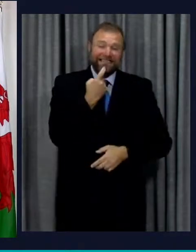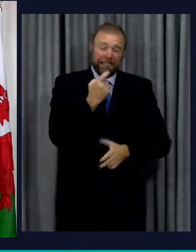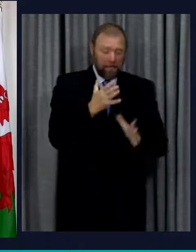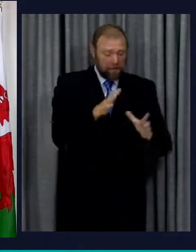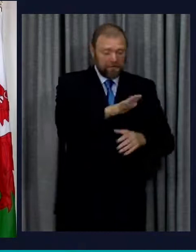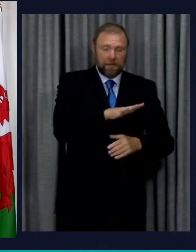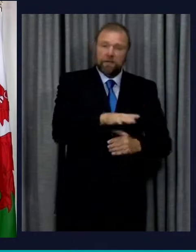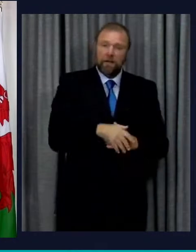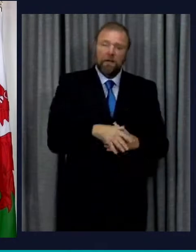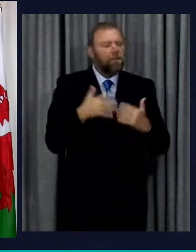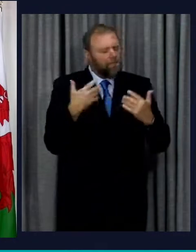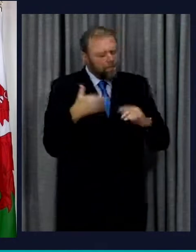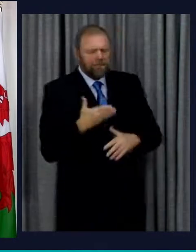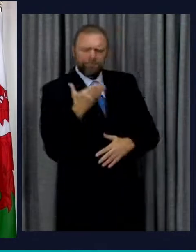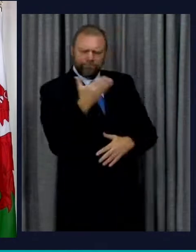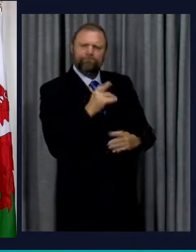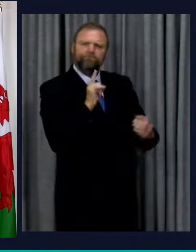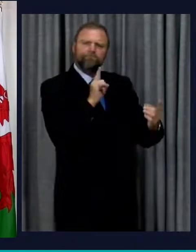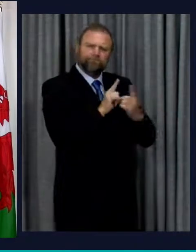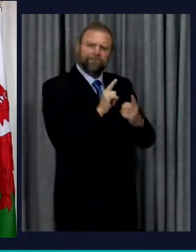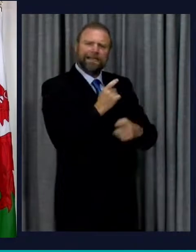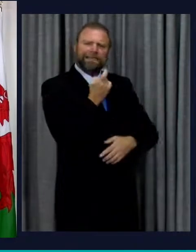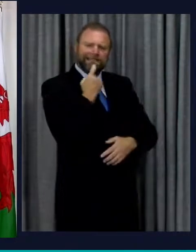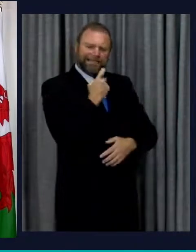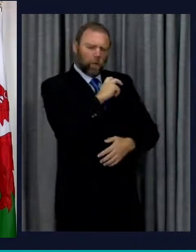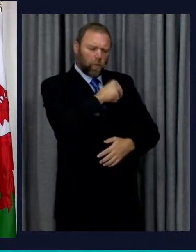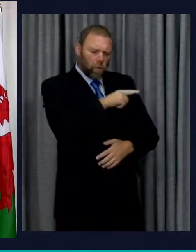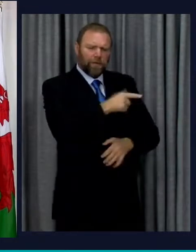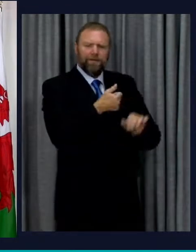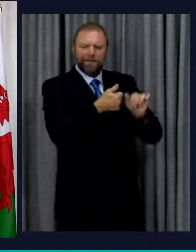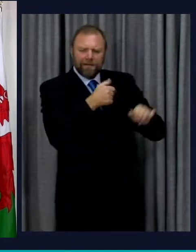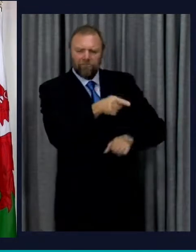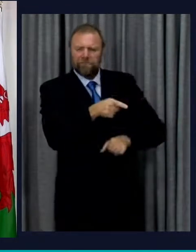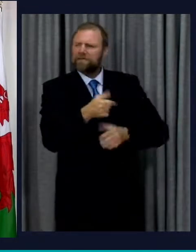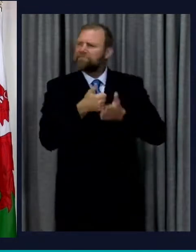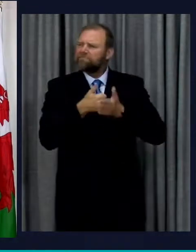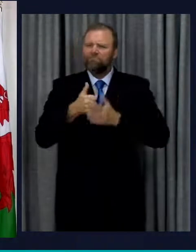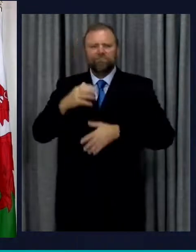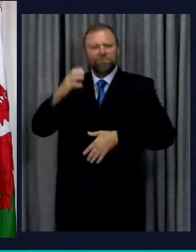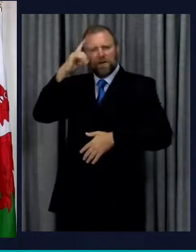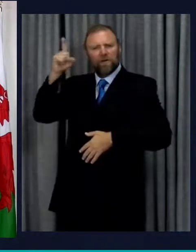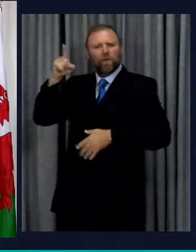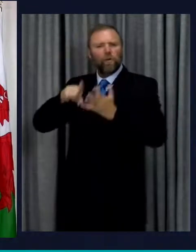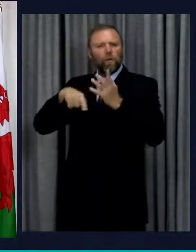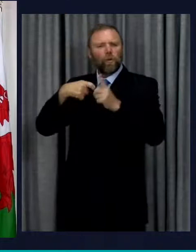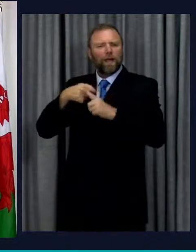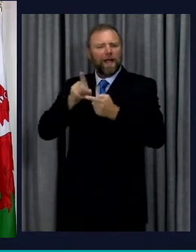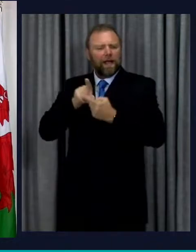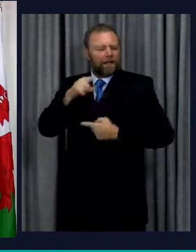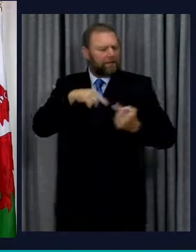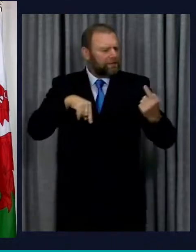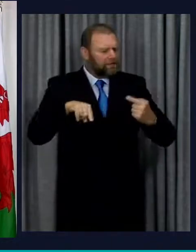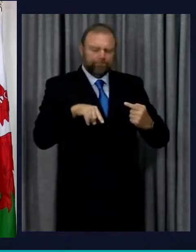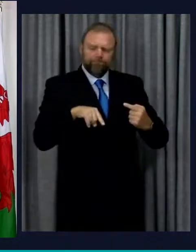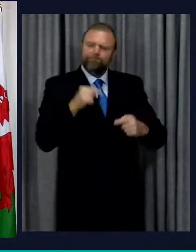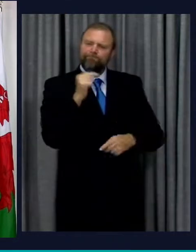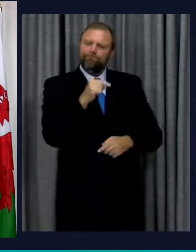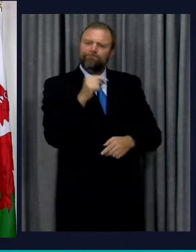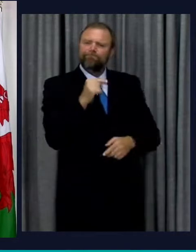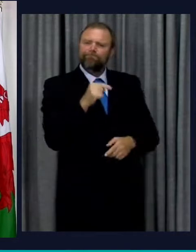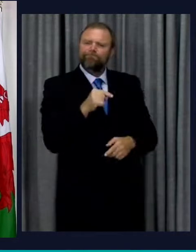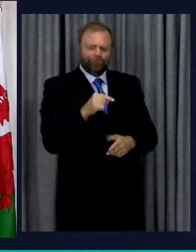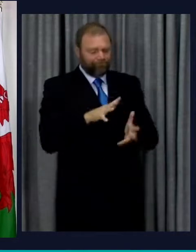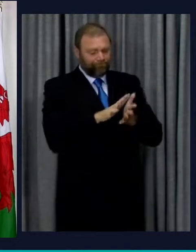the industry, steel unions and UK ministers regularly on this issue, which has a hugely disproportionate impact